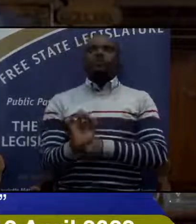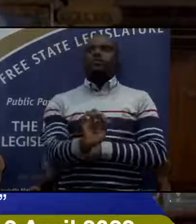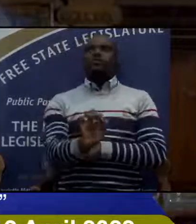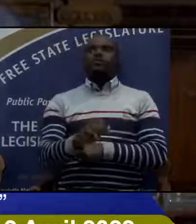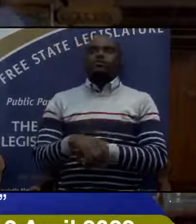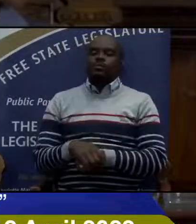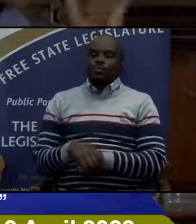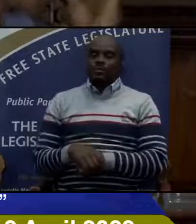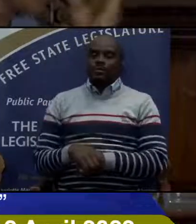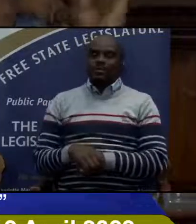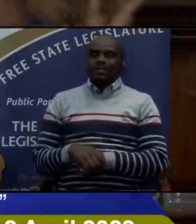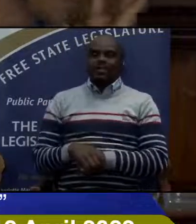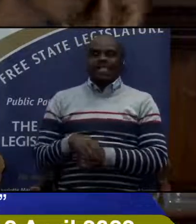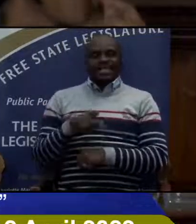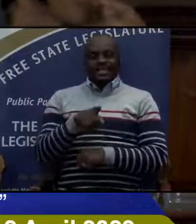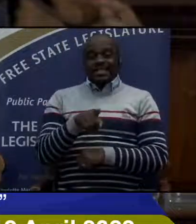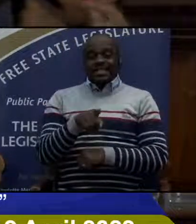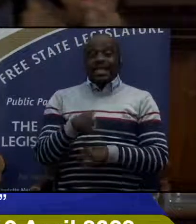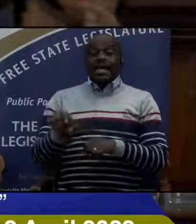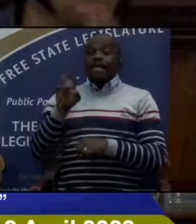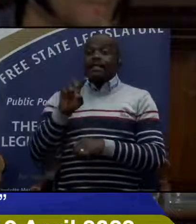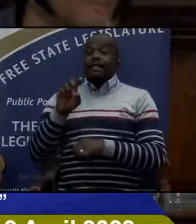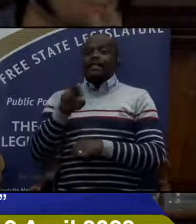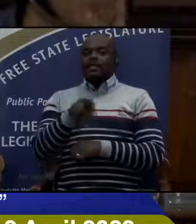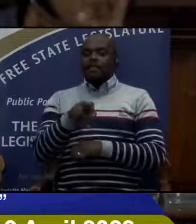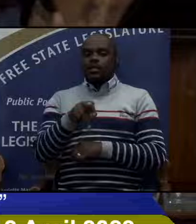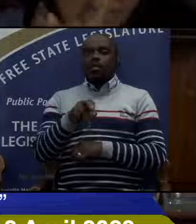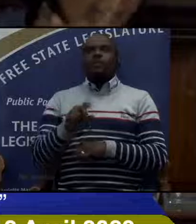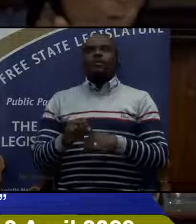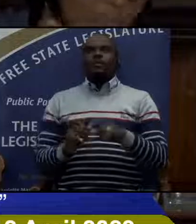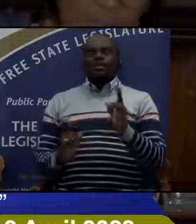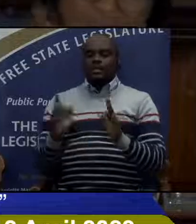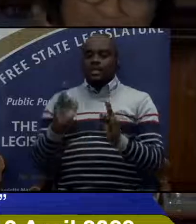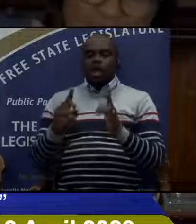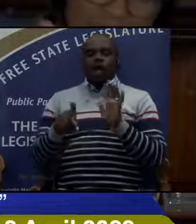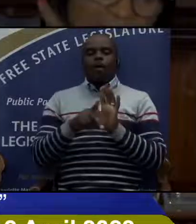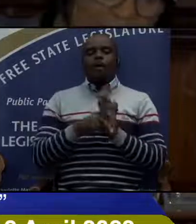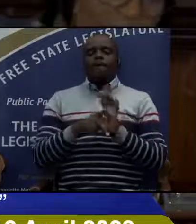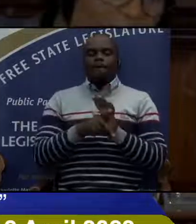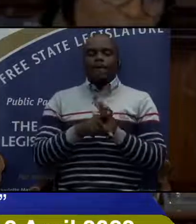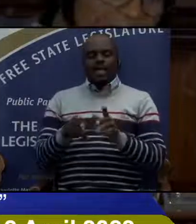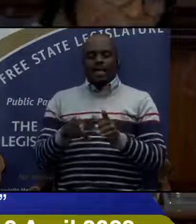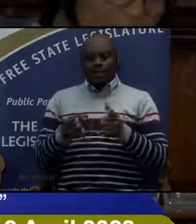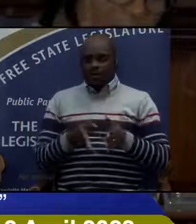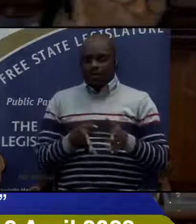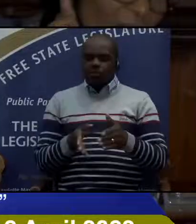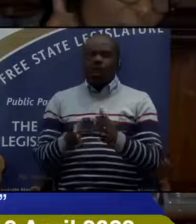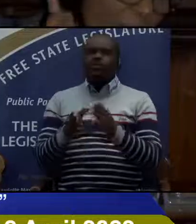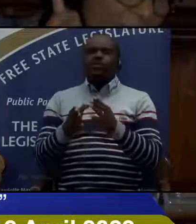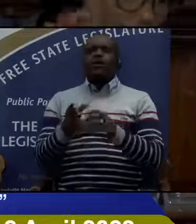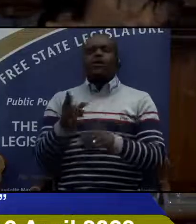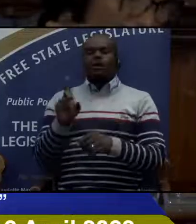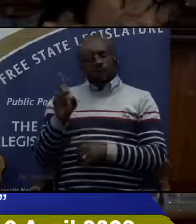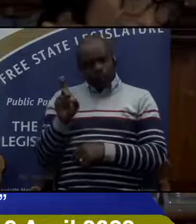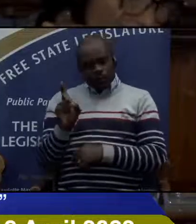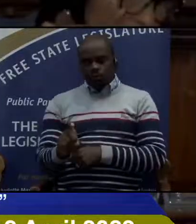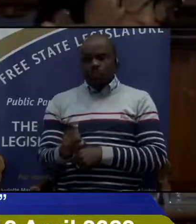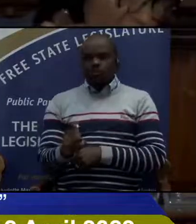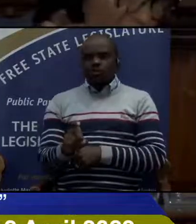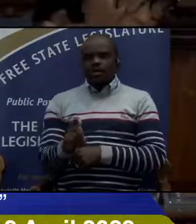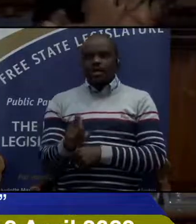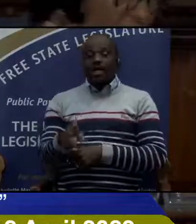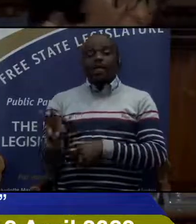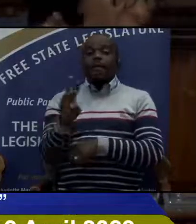and surveyors and town planners and specialists that will make up this team should be in every municipality in the